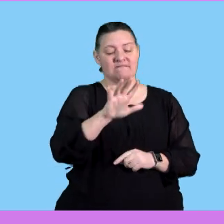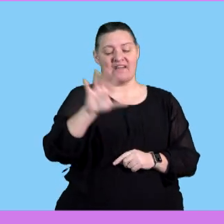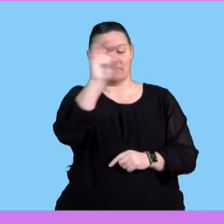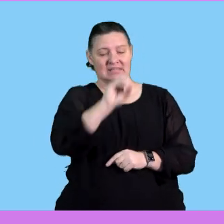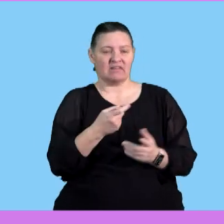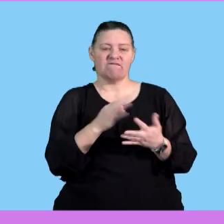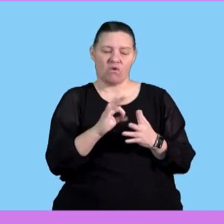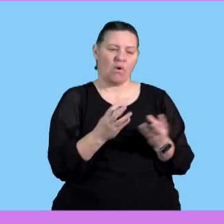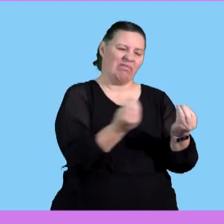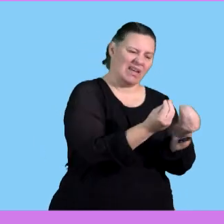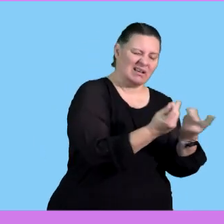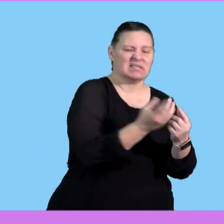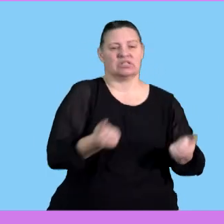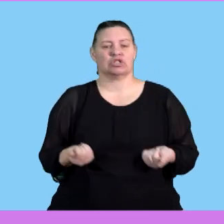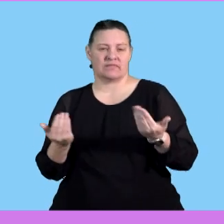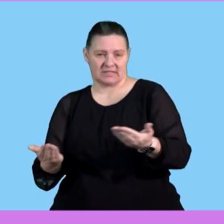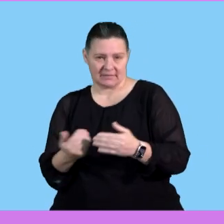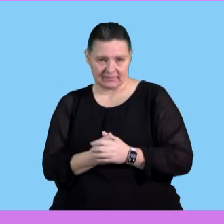on goods and services.